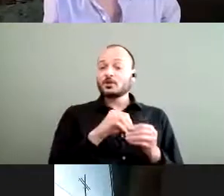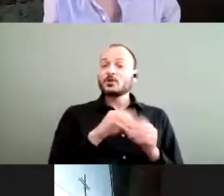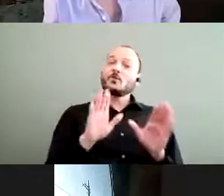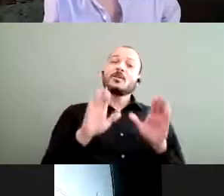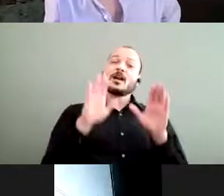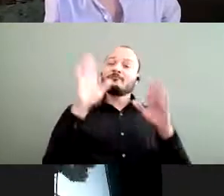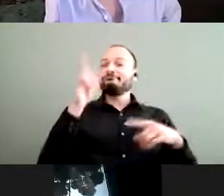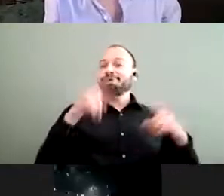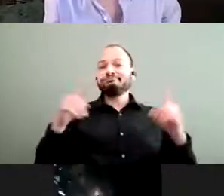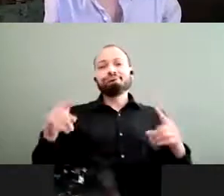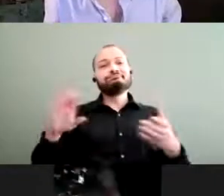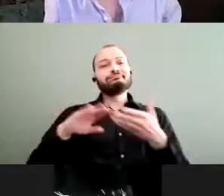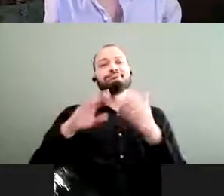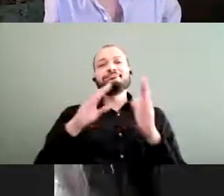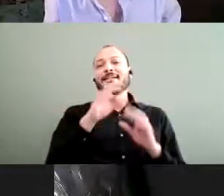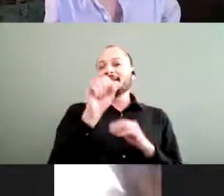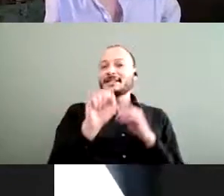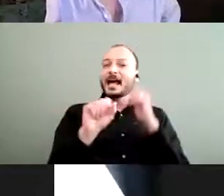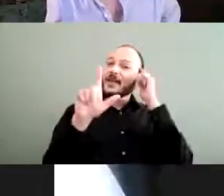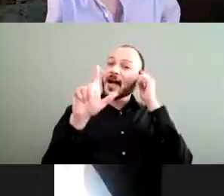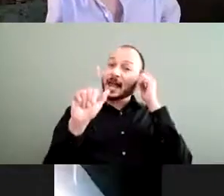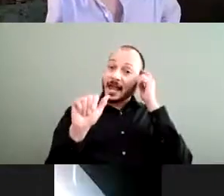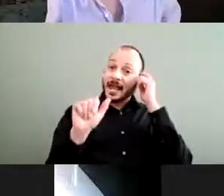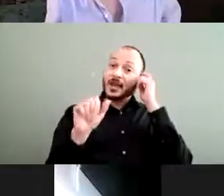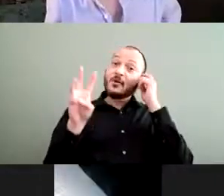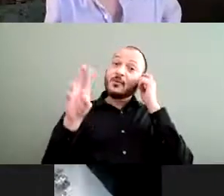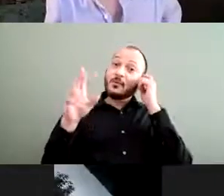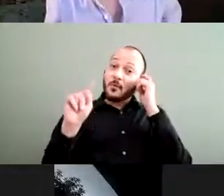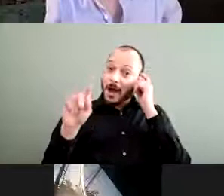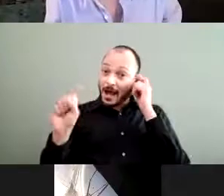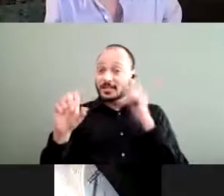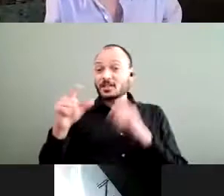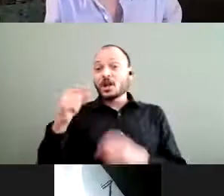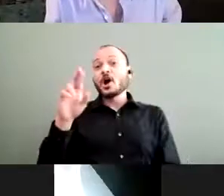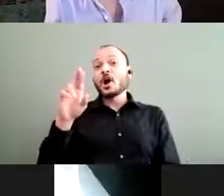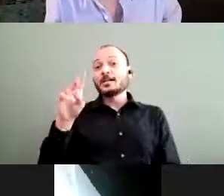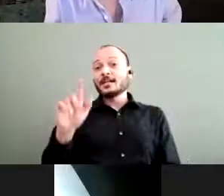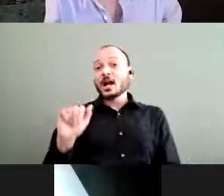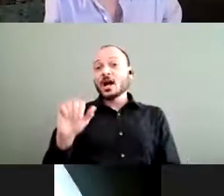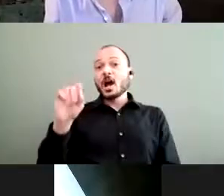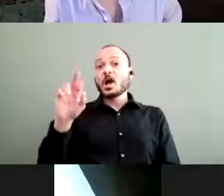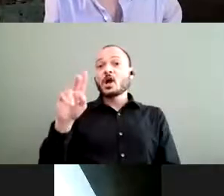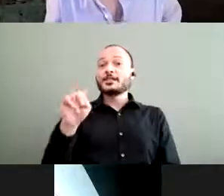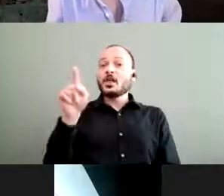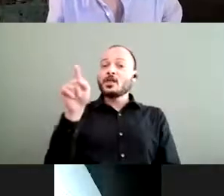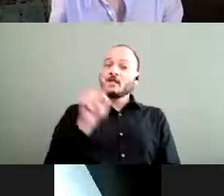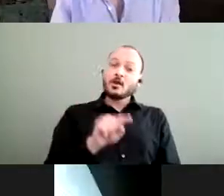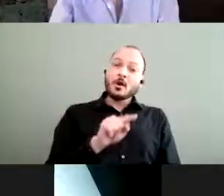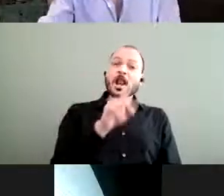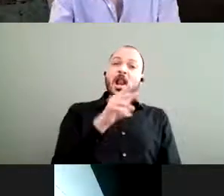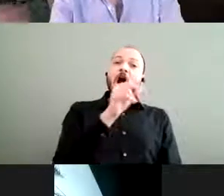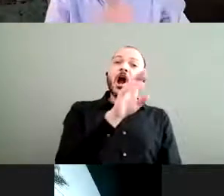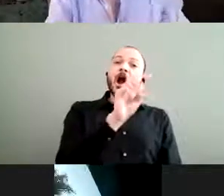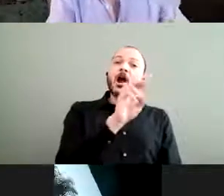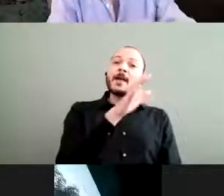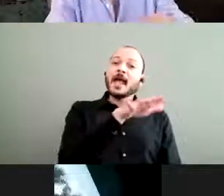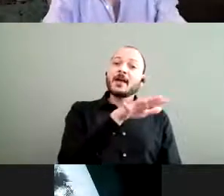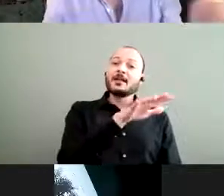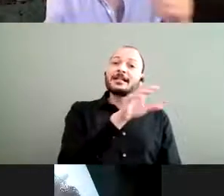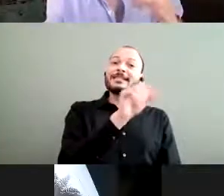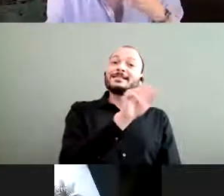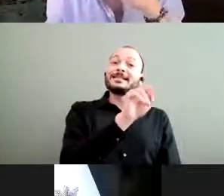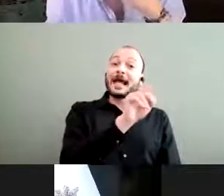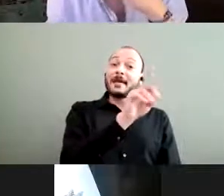diverse communities of South Los Angeles, Watts, Gardena, Carson, down through the harbor area to San Pedro. And like Nick said, we get